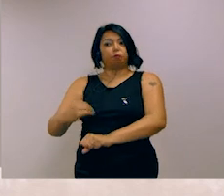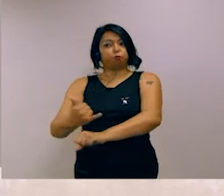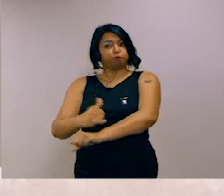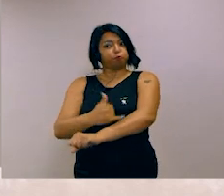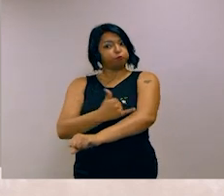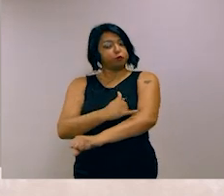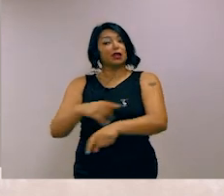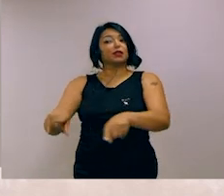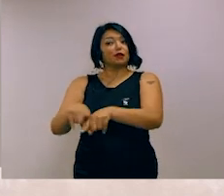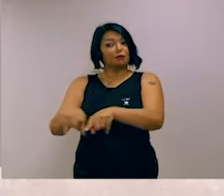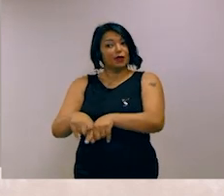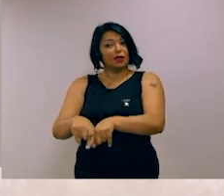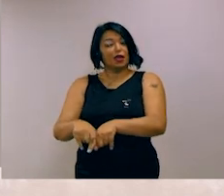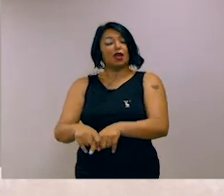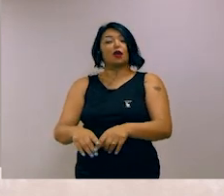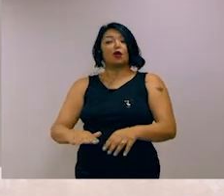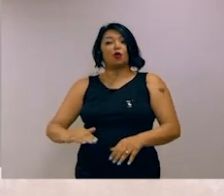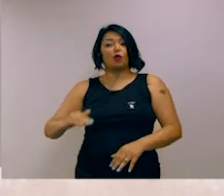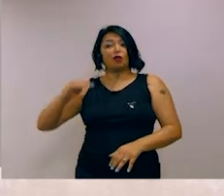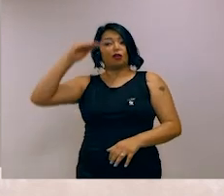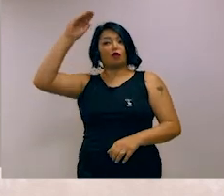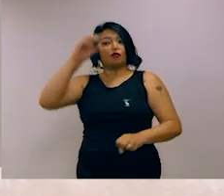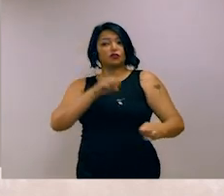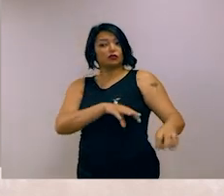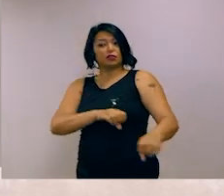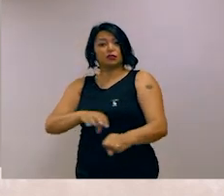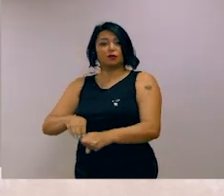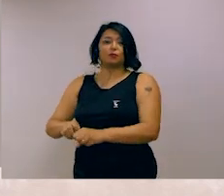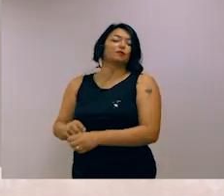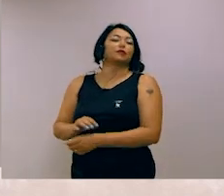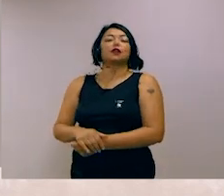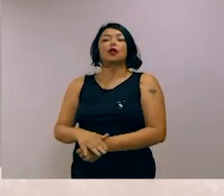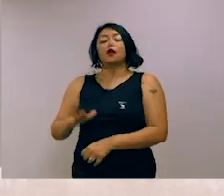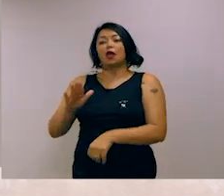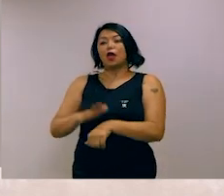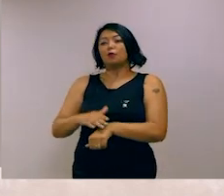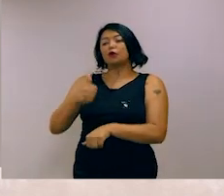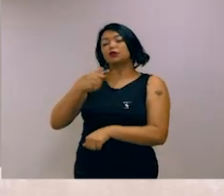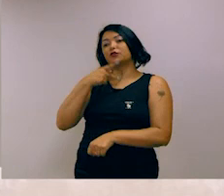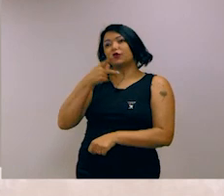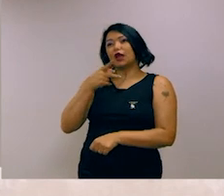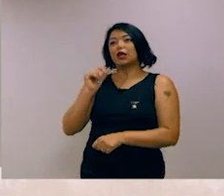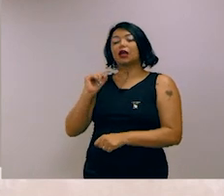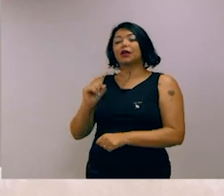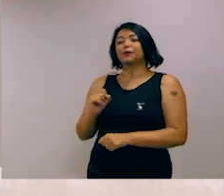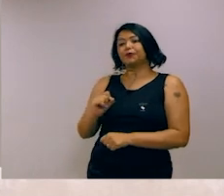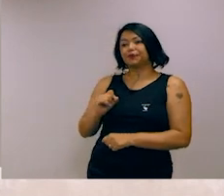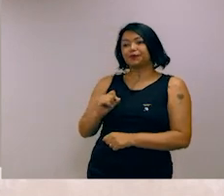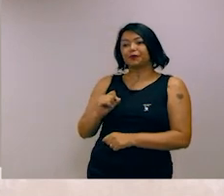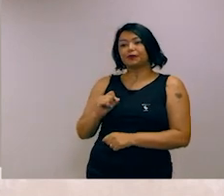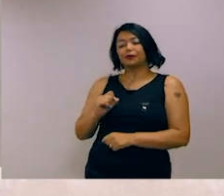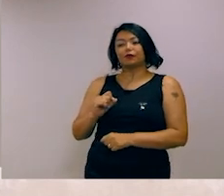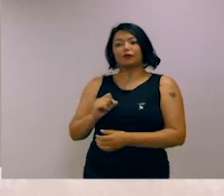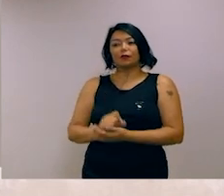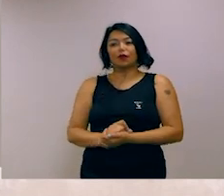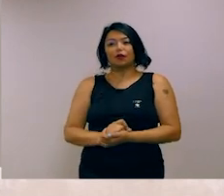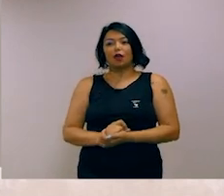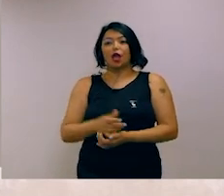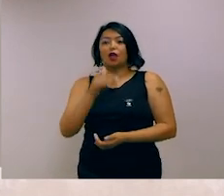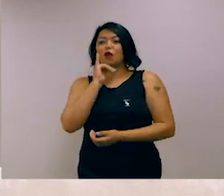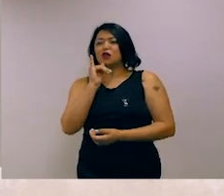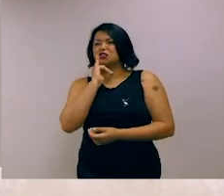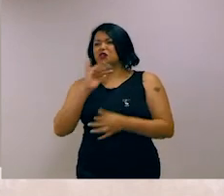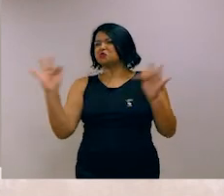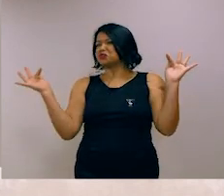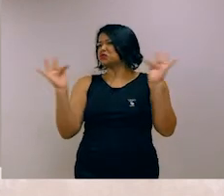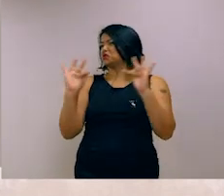So this brings us, well, it's important to say at this point that this is a very simplified hypothetical example, but